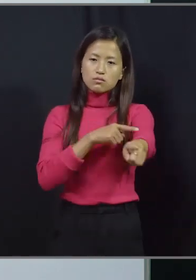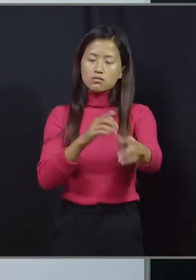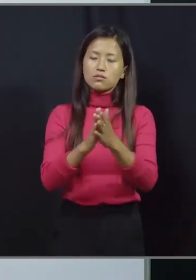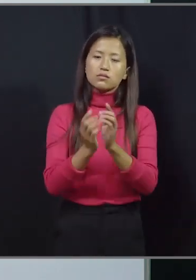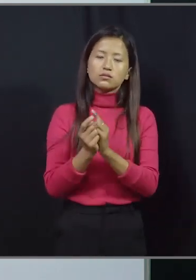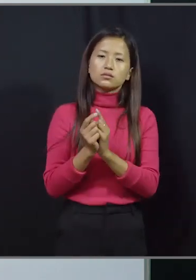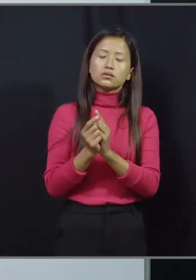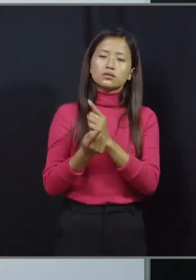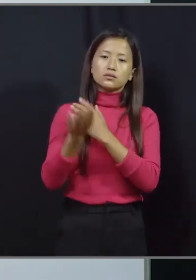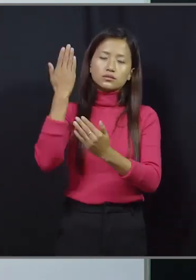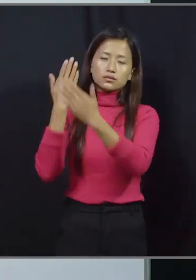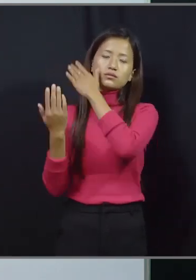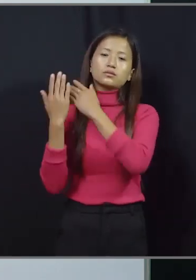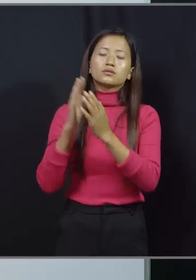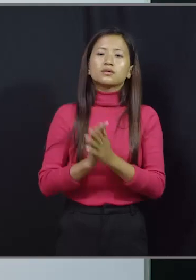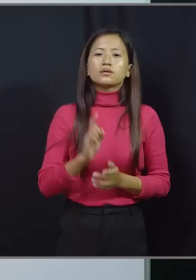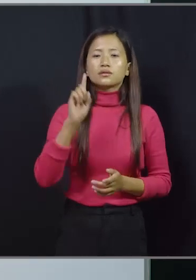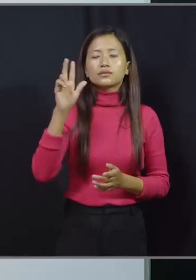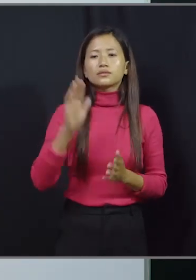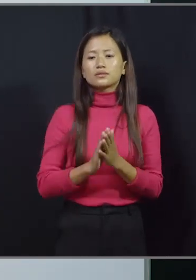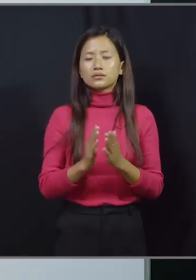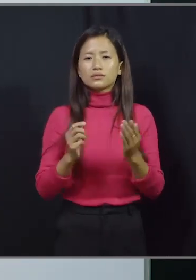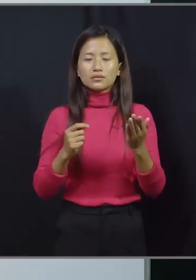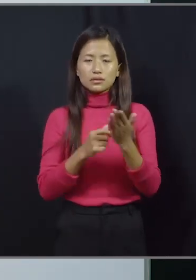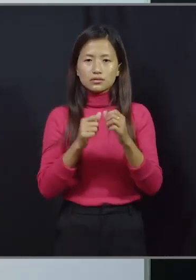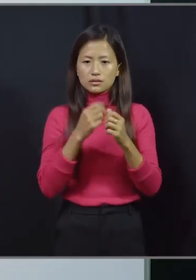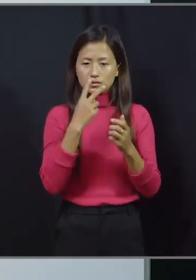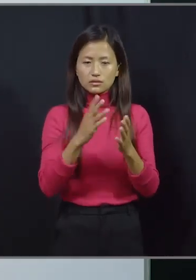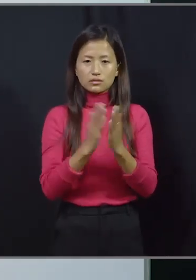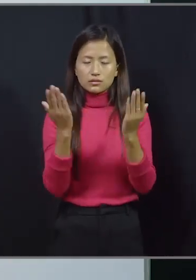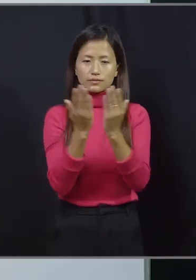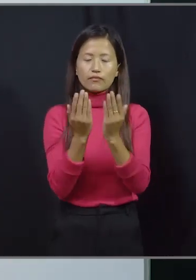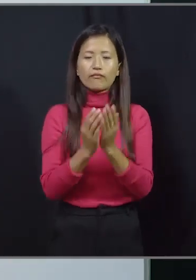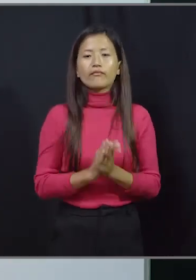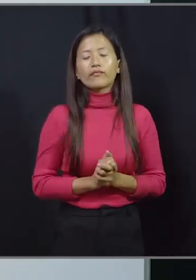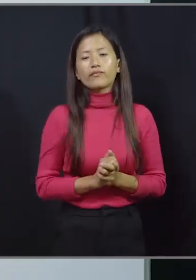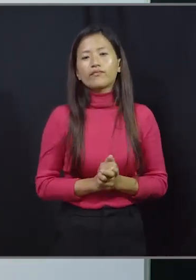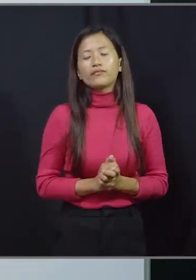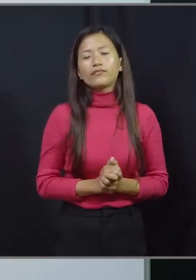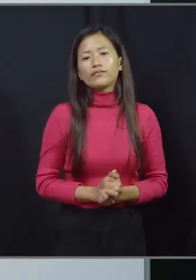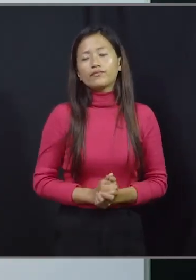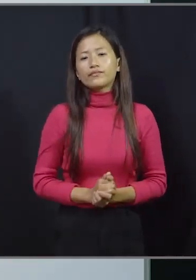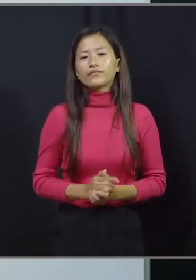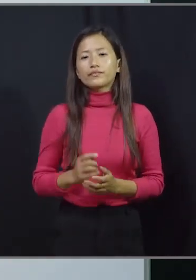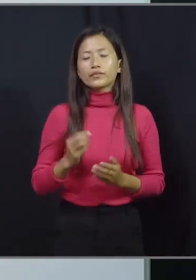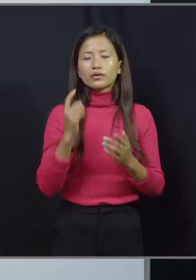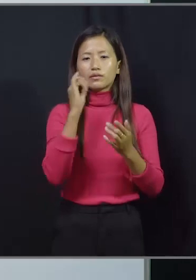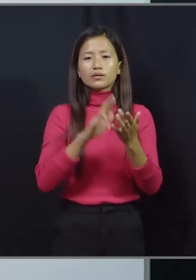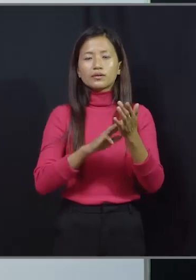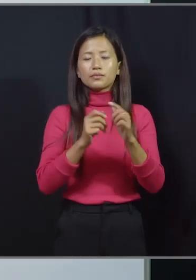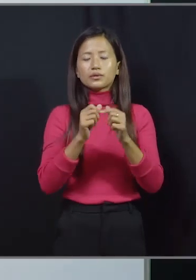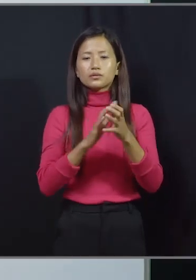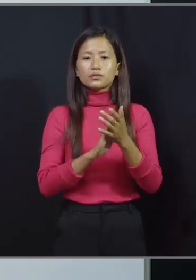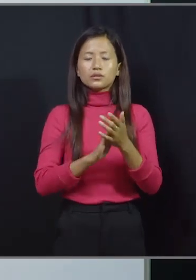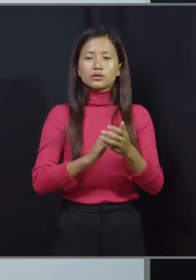of the British till 1857, we have to assess it, and we have to study the impact of the British rule in